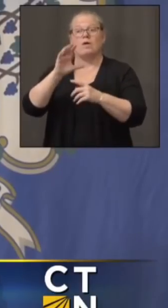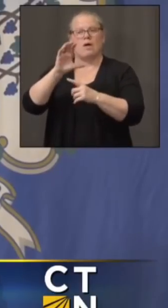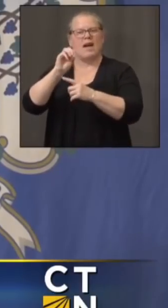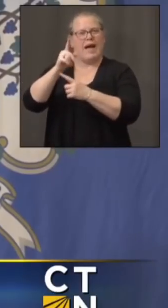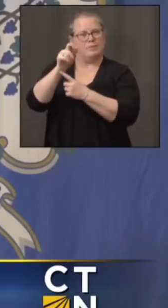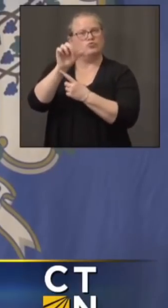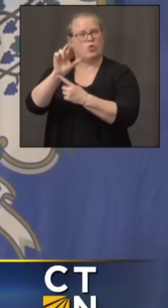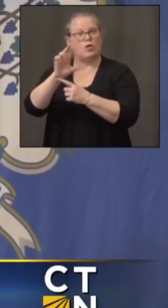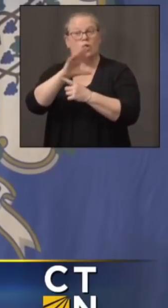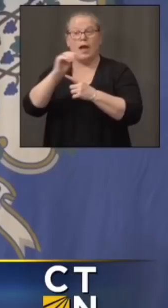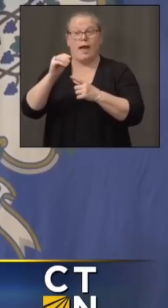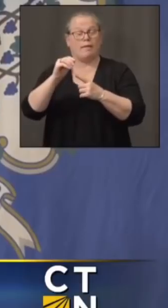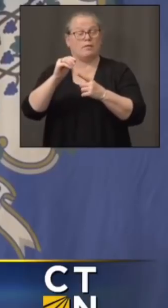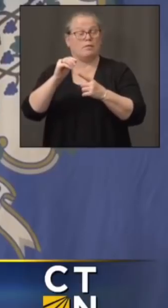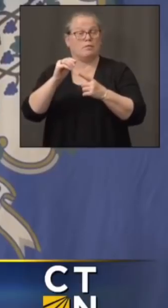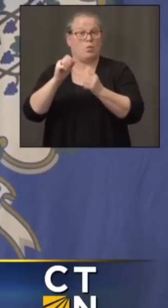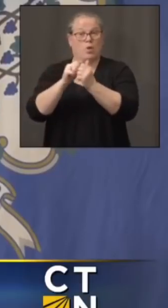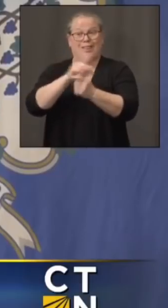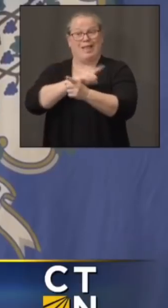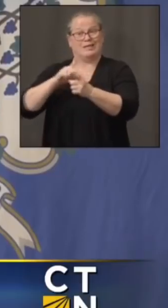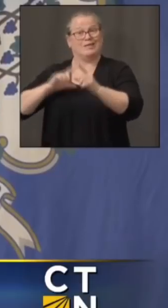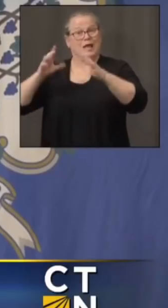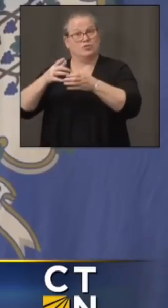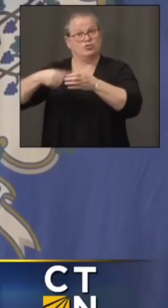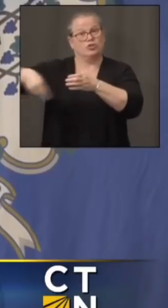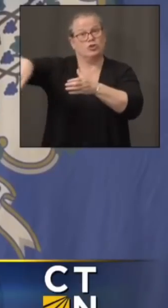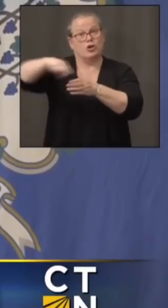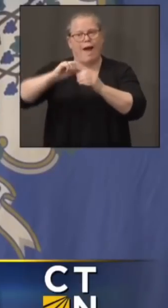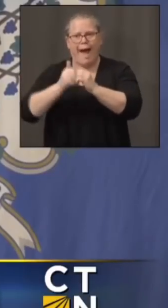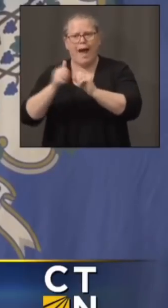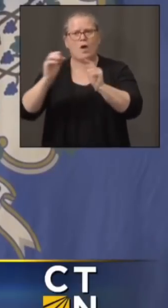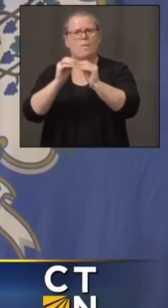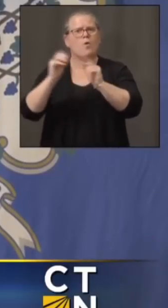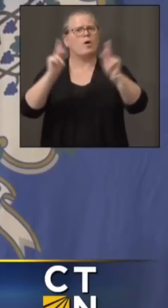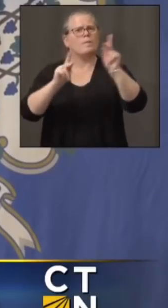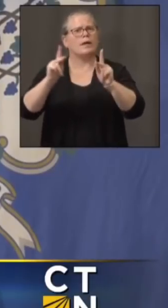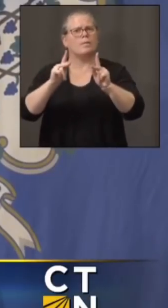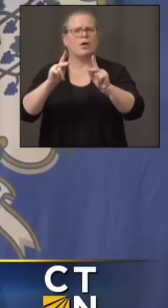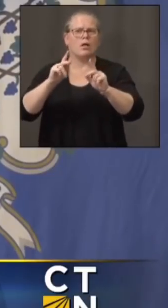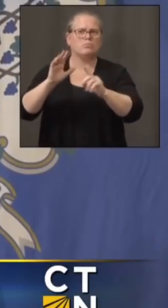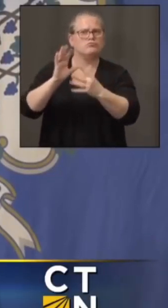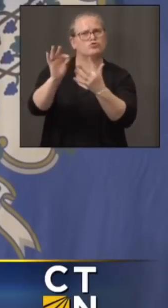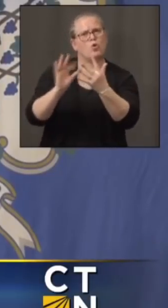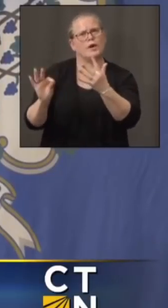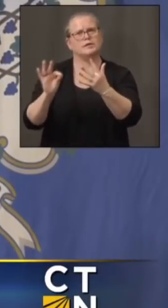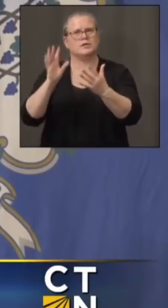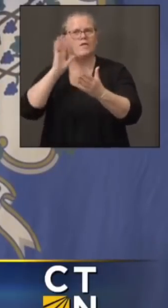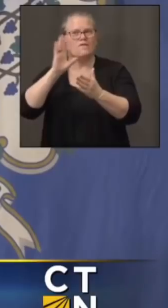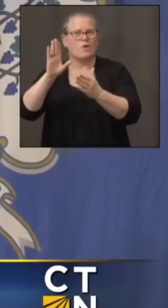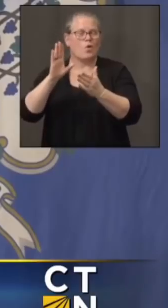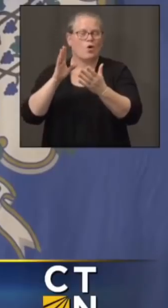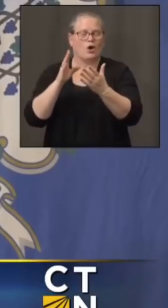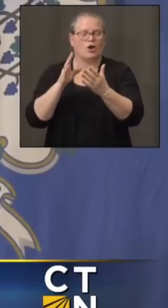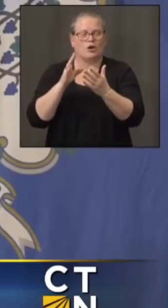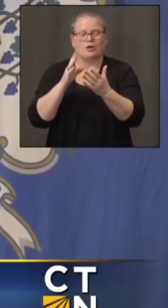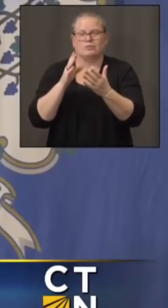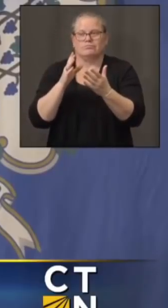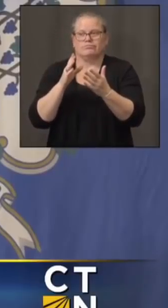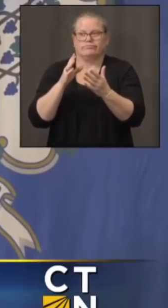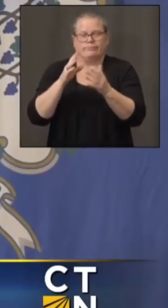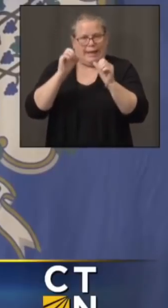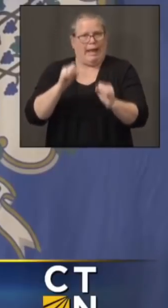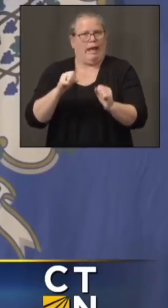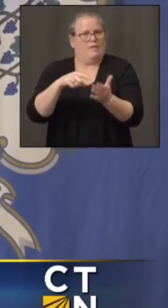more choice when it comes to affordable health care, not just for the individuals, but I come out of small business. I know what a hit that was for